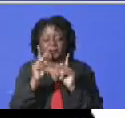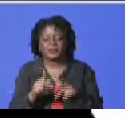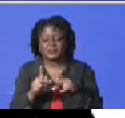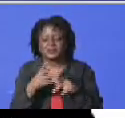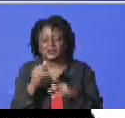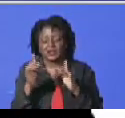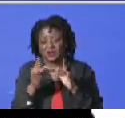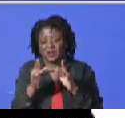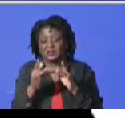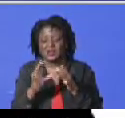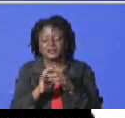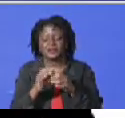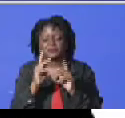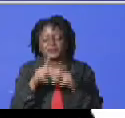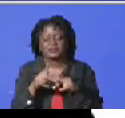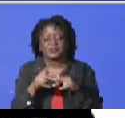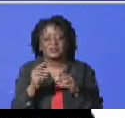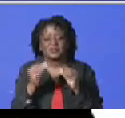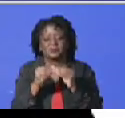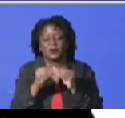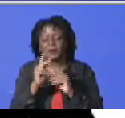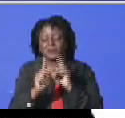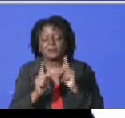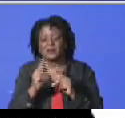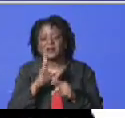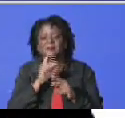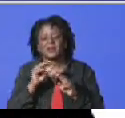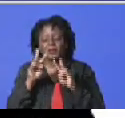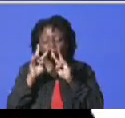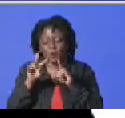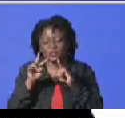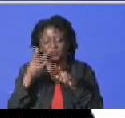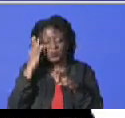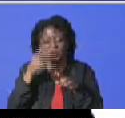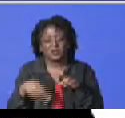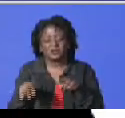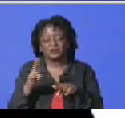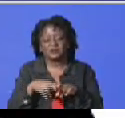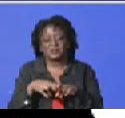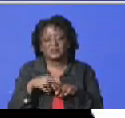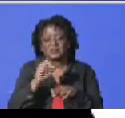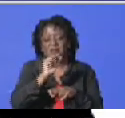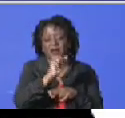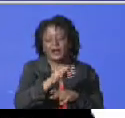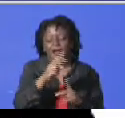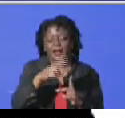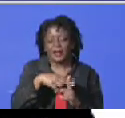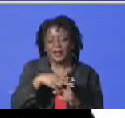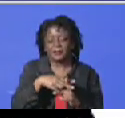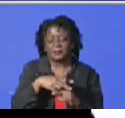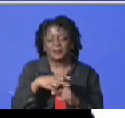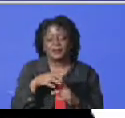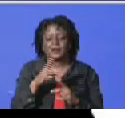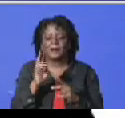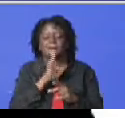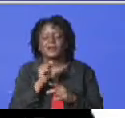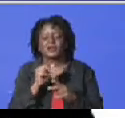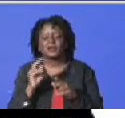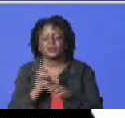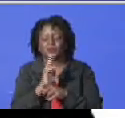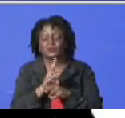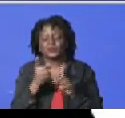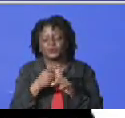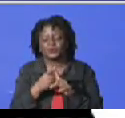people being monitored will increase. She says the app is also being used to monitor residents who wish to return to the family